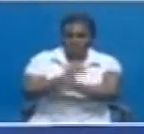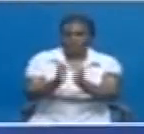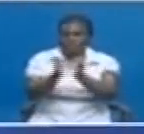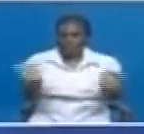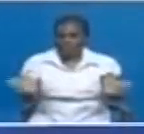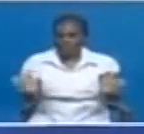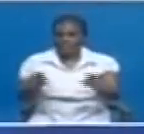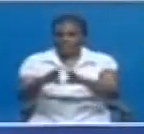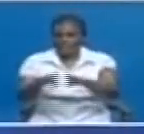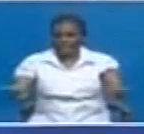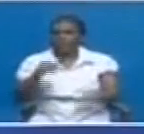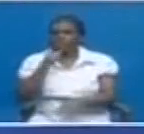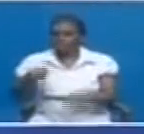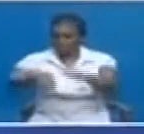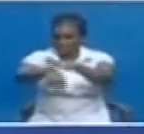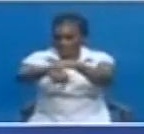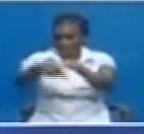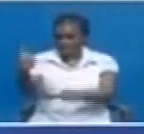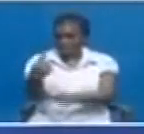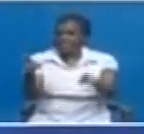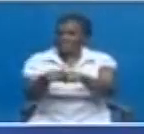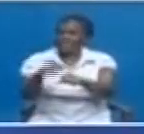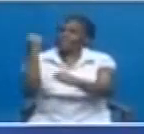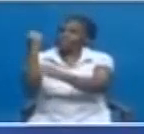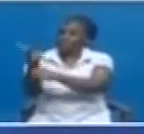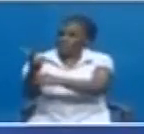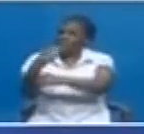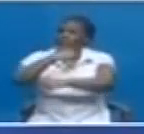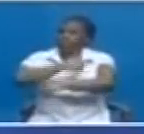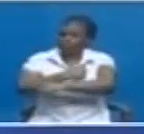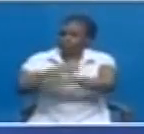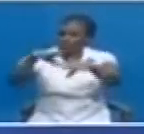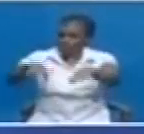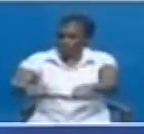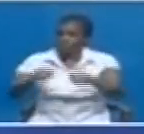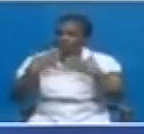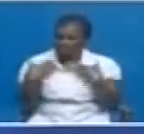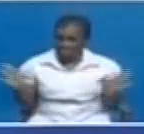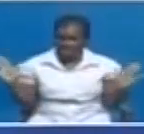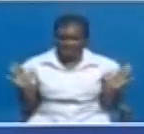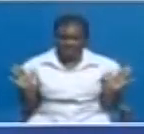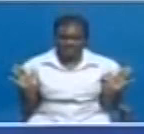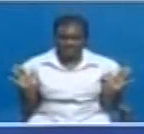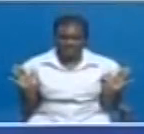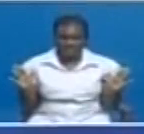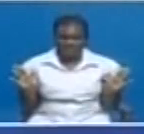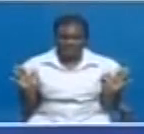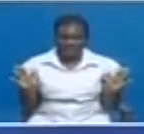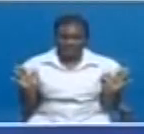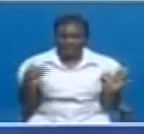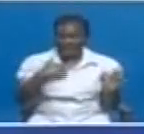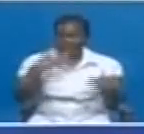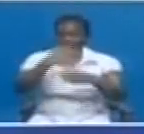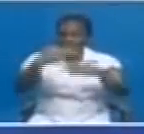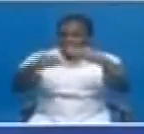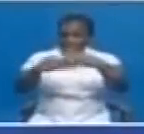institutions' property, not only the primary schools, even secondary, some of the polytechnics. You go find there was a polytechnic somewhere and now there's some structure coming up in